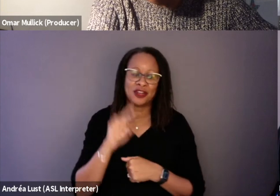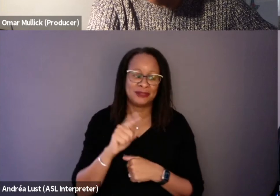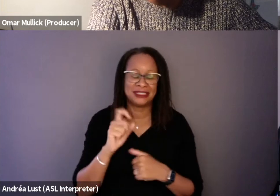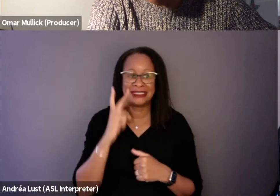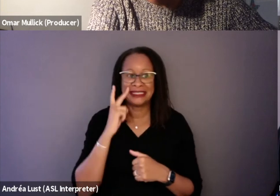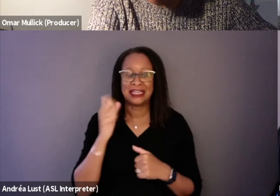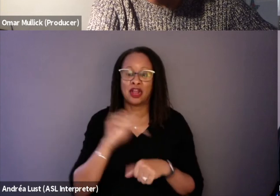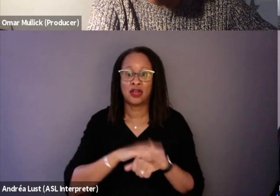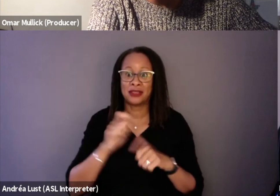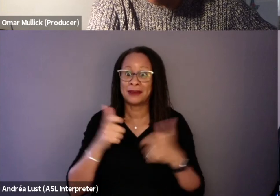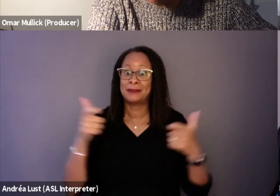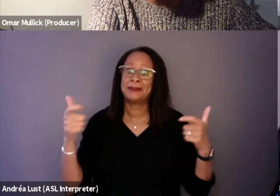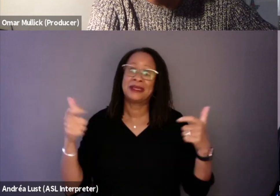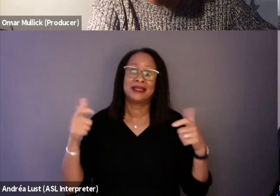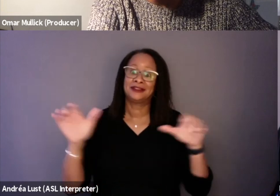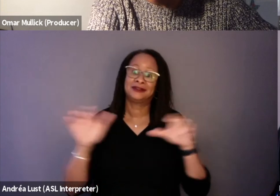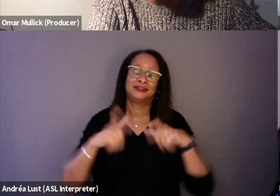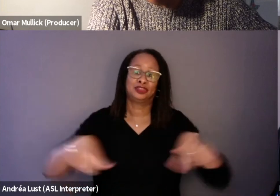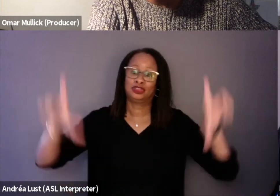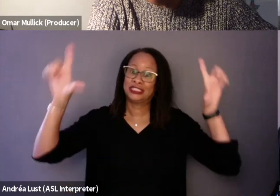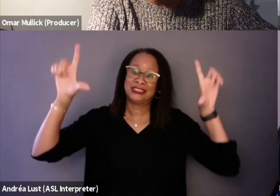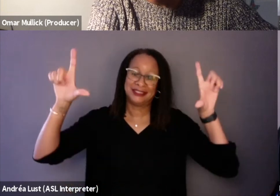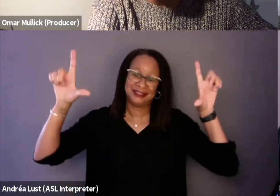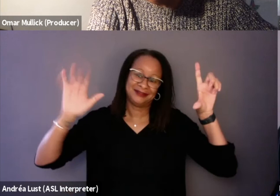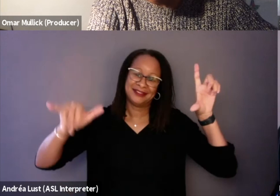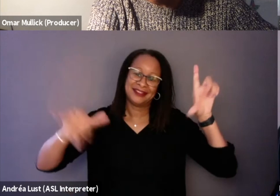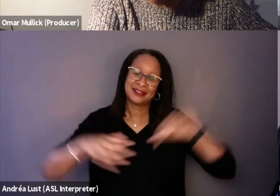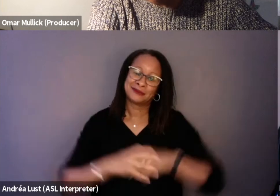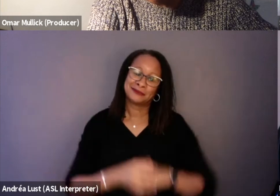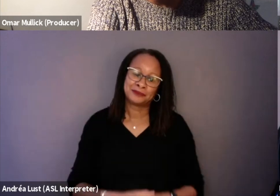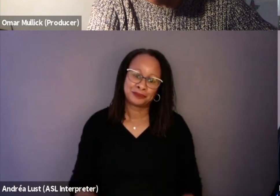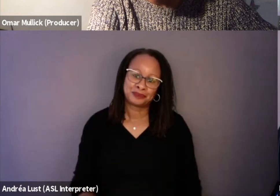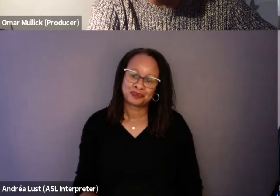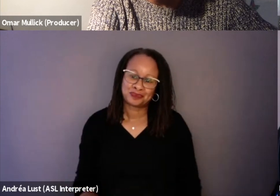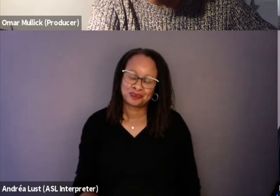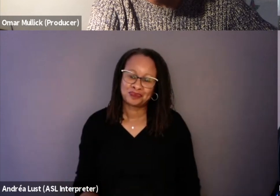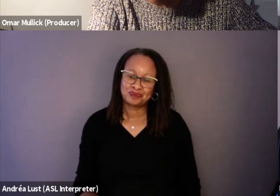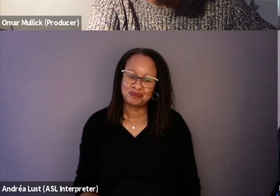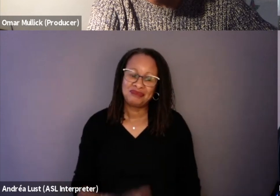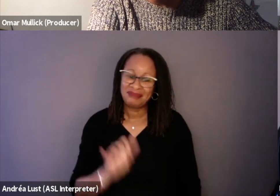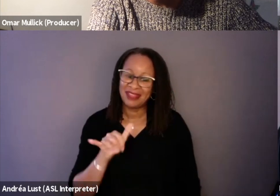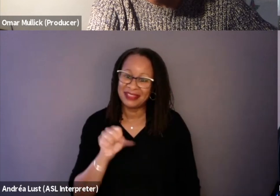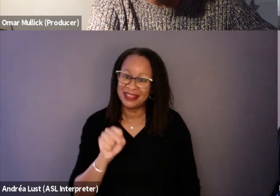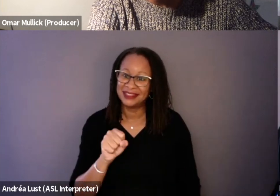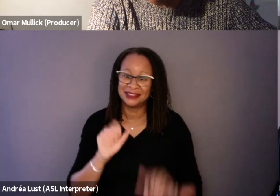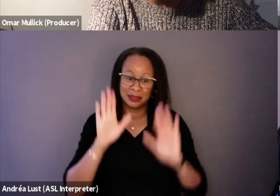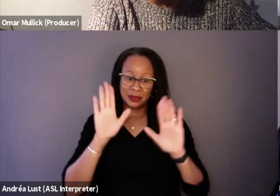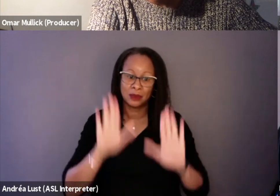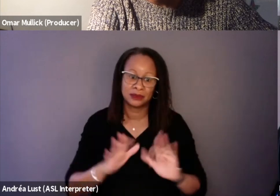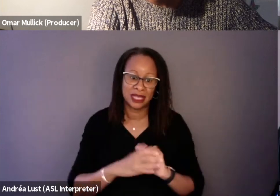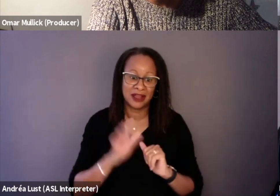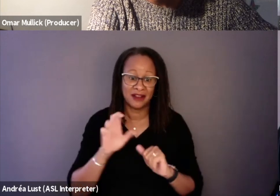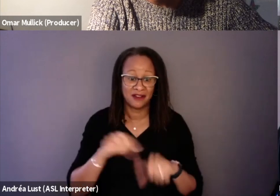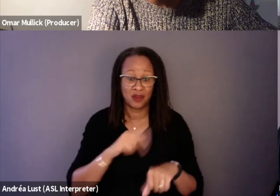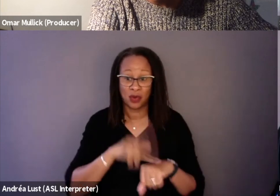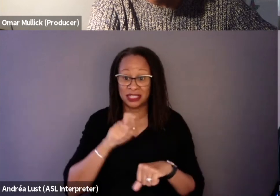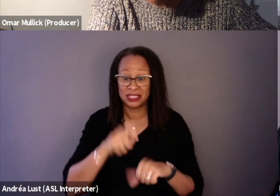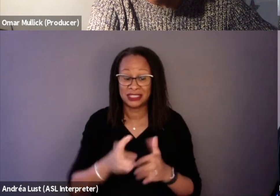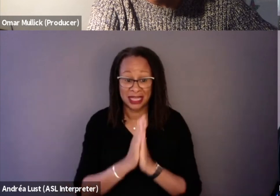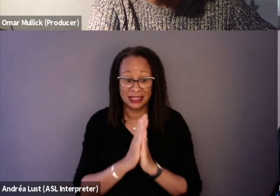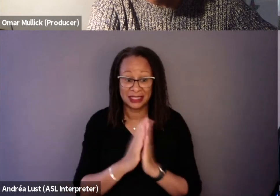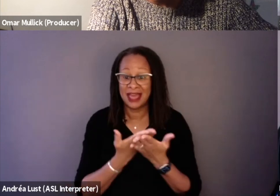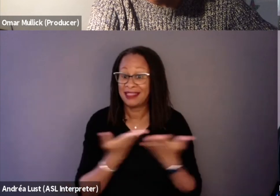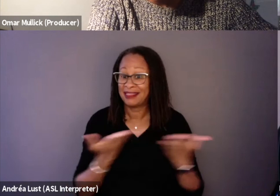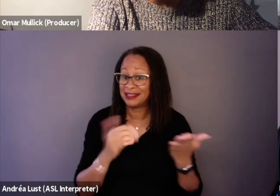like actually sit him down on the big screen. That would indeed be wonderful. Of course, I have to ask, things in